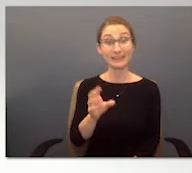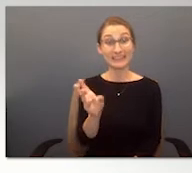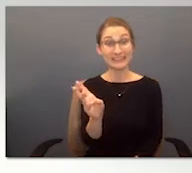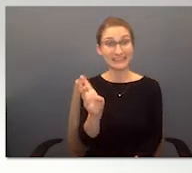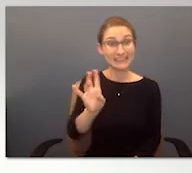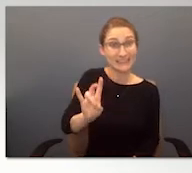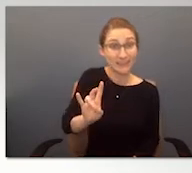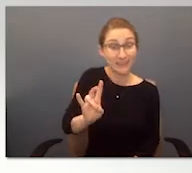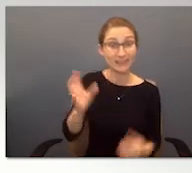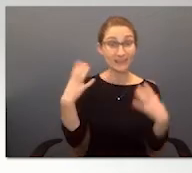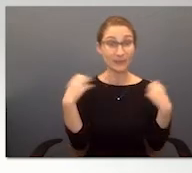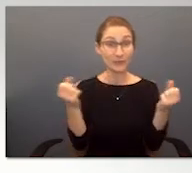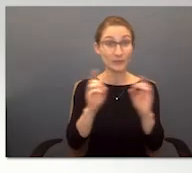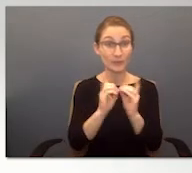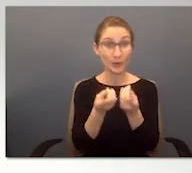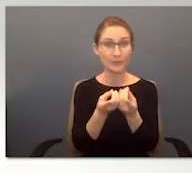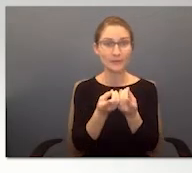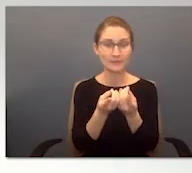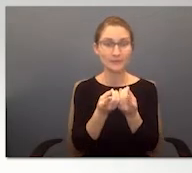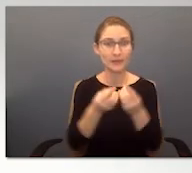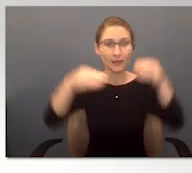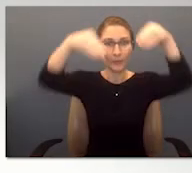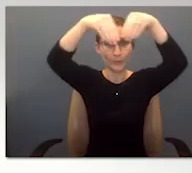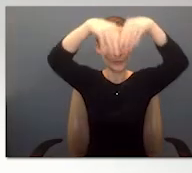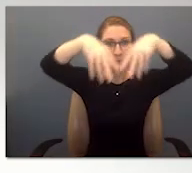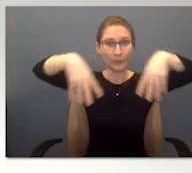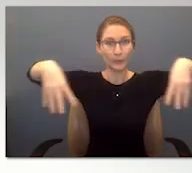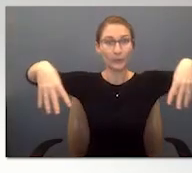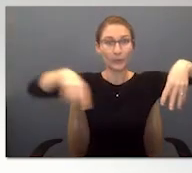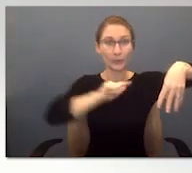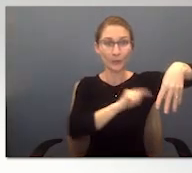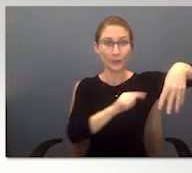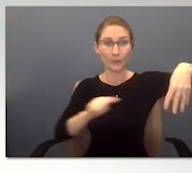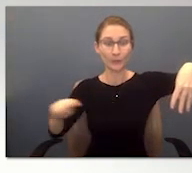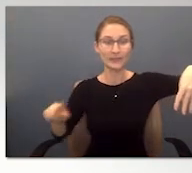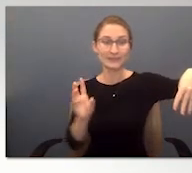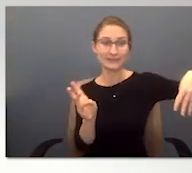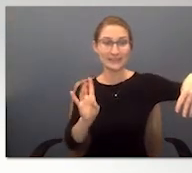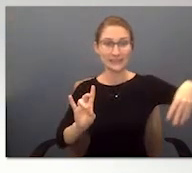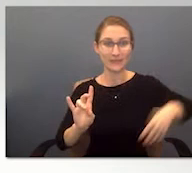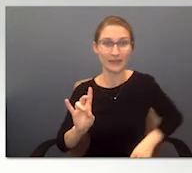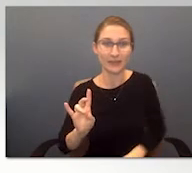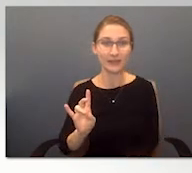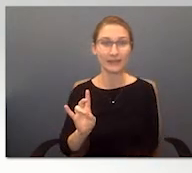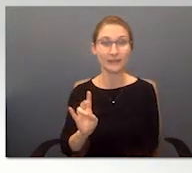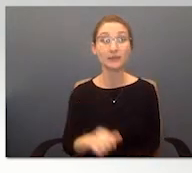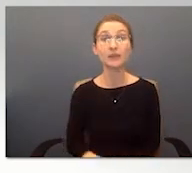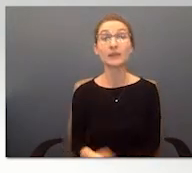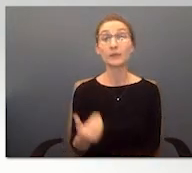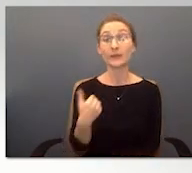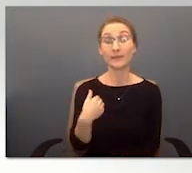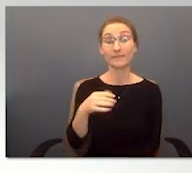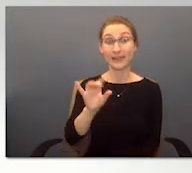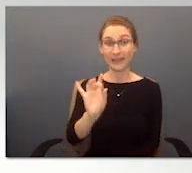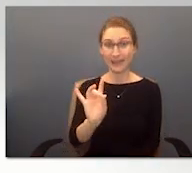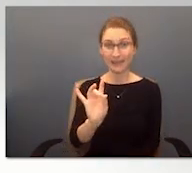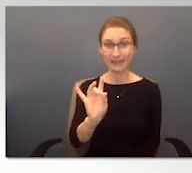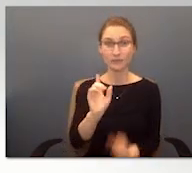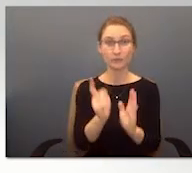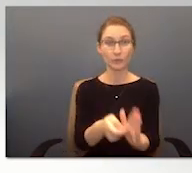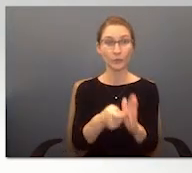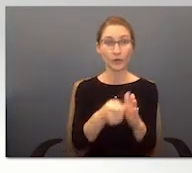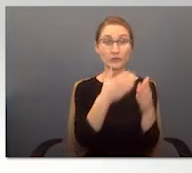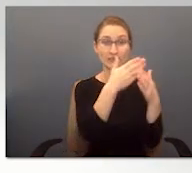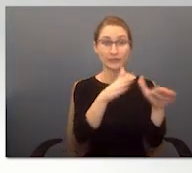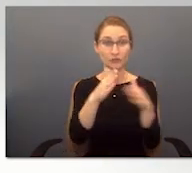67 health departments that I mentioned before. There are 8 statutorily required divisions within